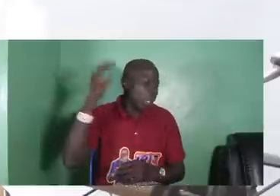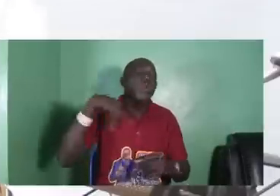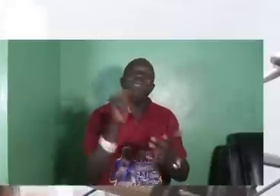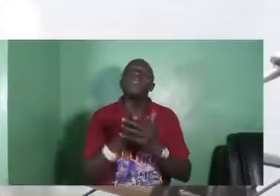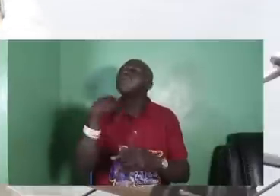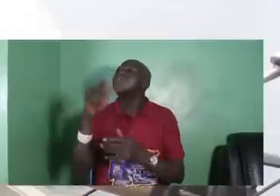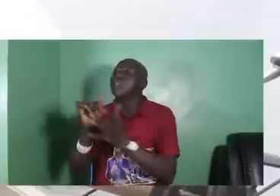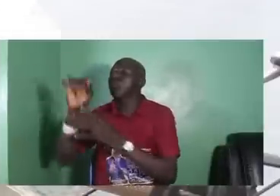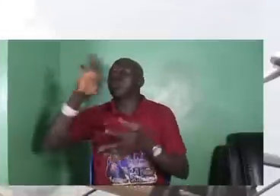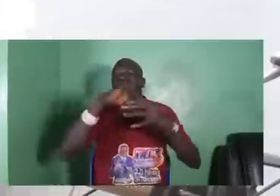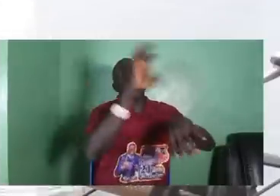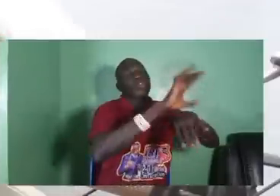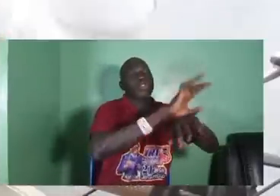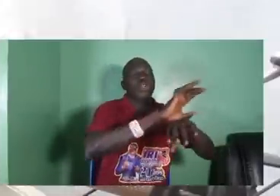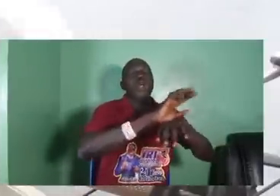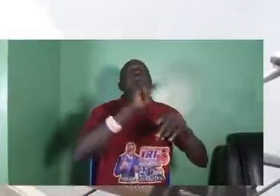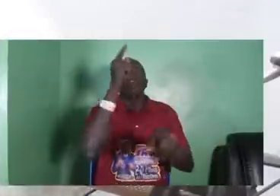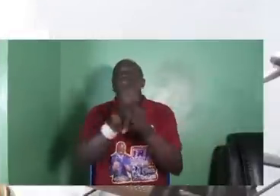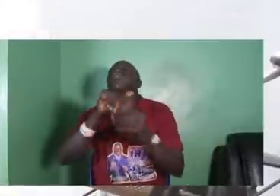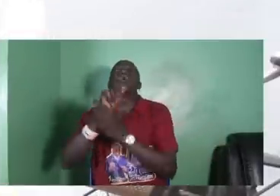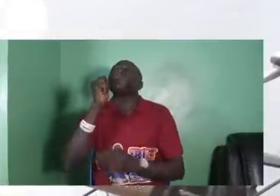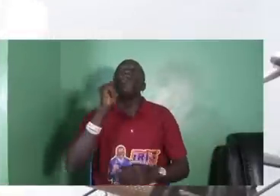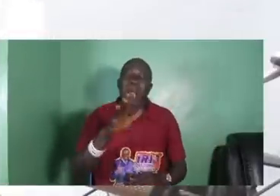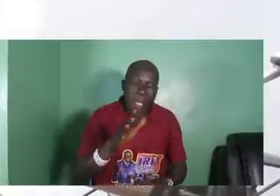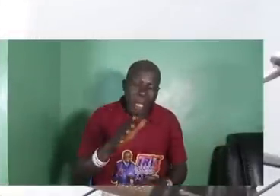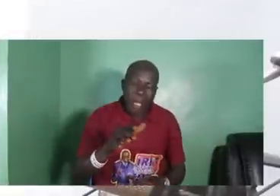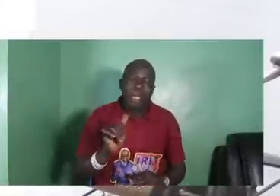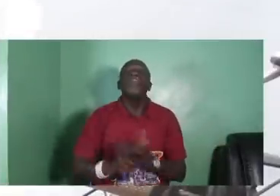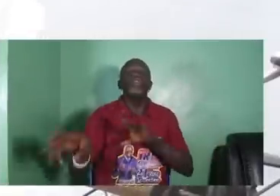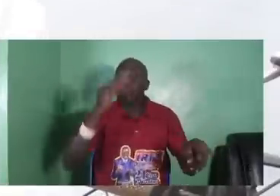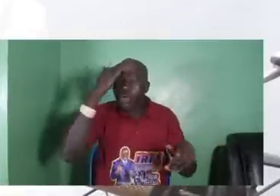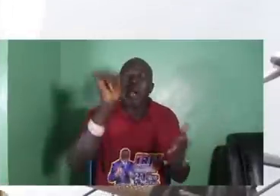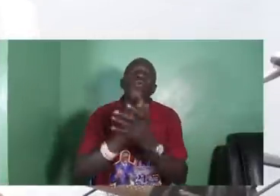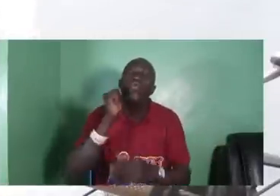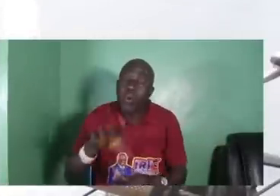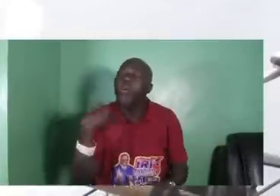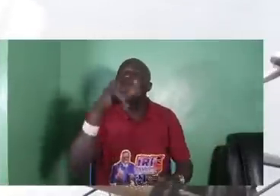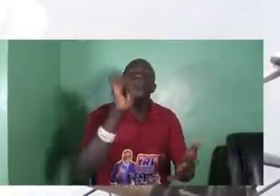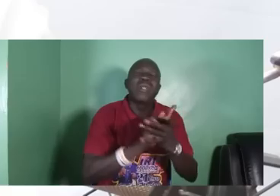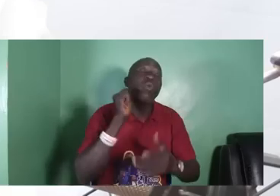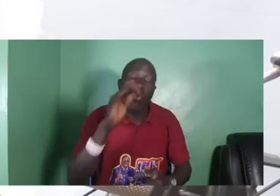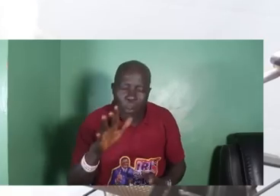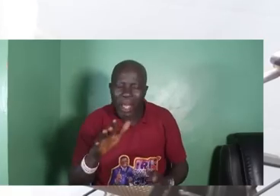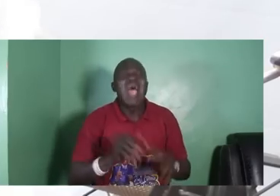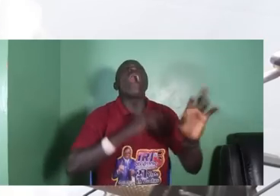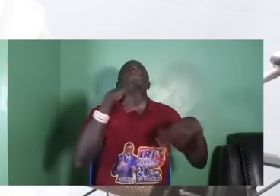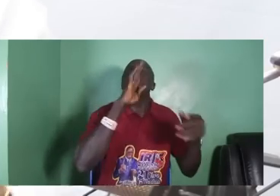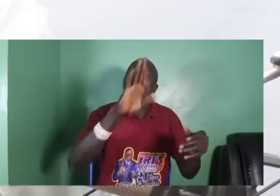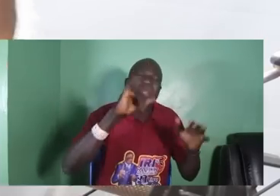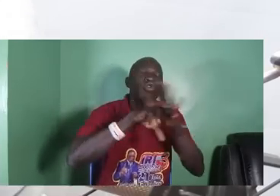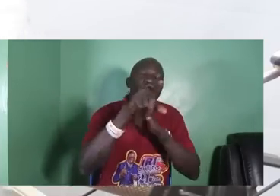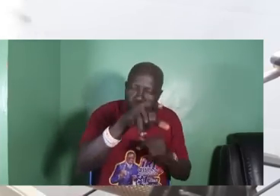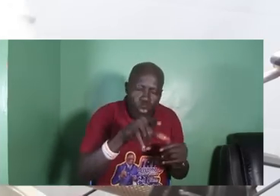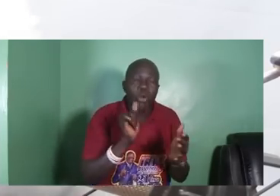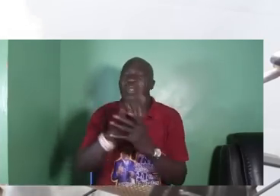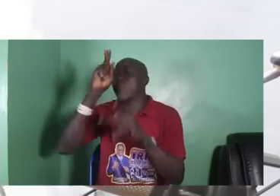here I want to see for one church o kan gbo ko obere ni they just say a woman you mo obere yen you know that woman ta no obere na who is that woman bo lo si je for how is she to